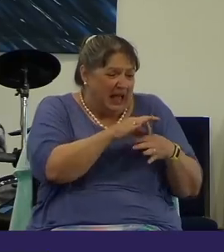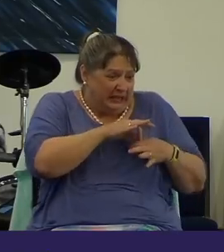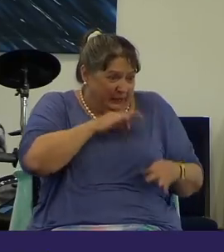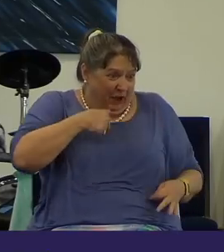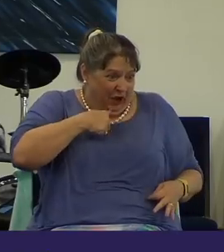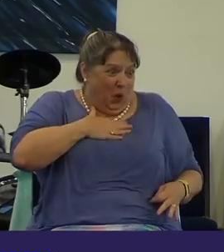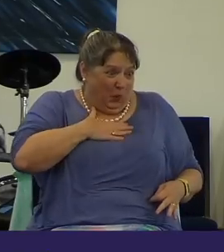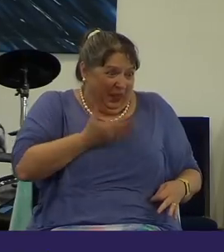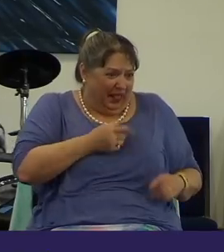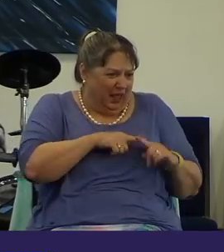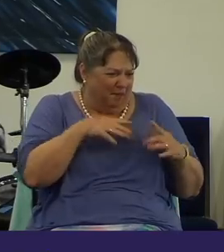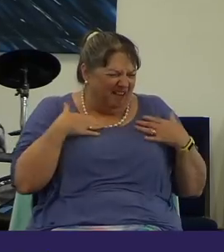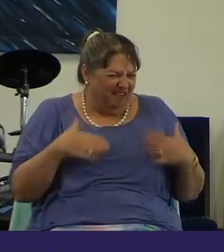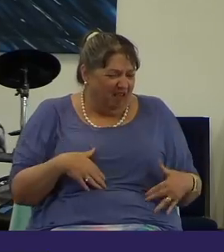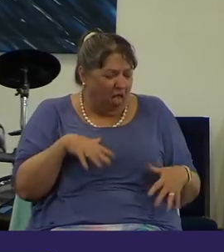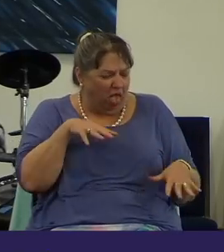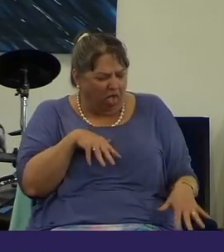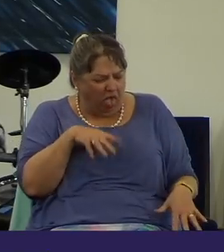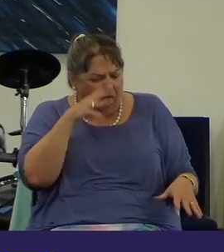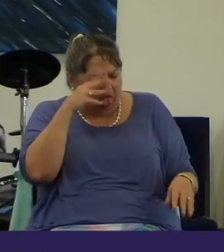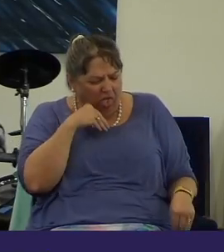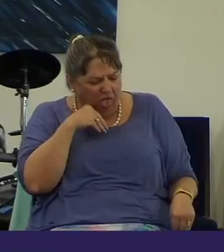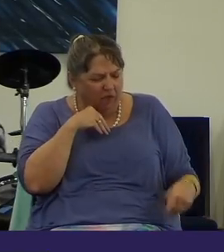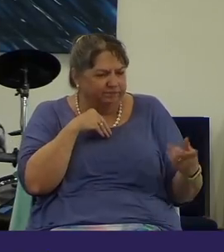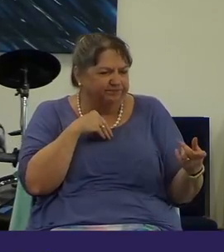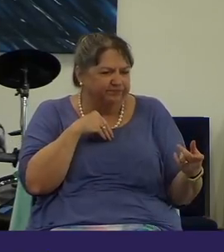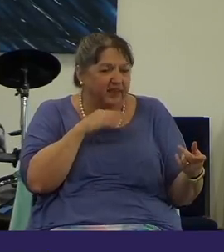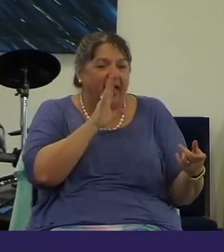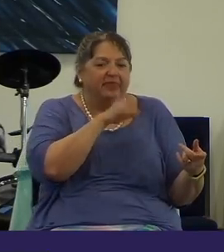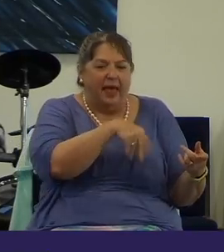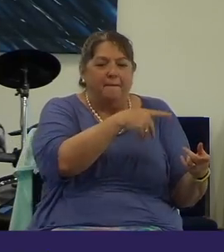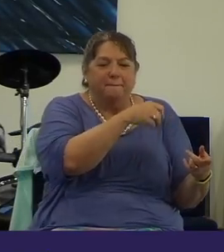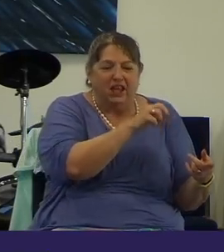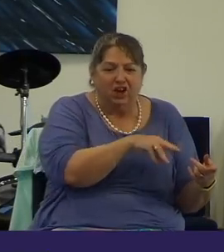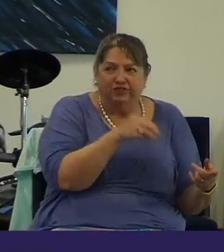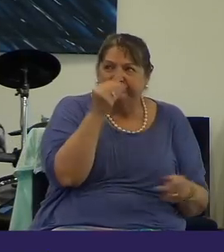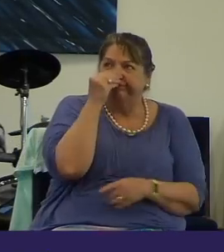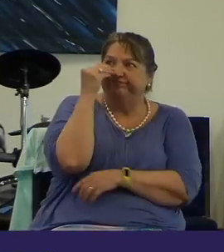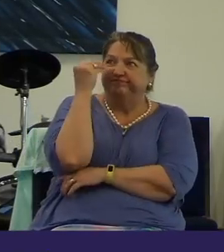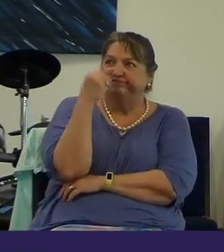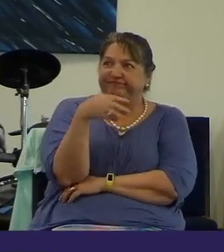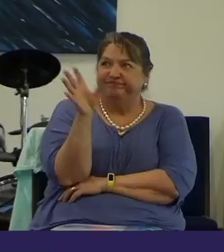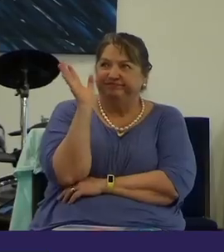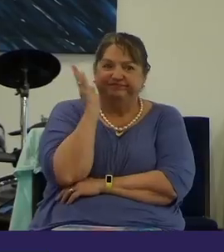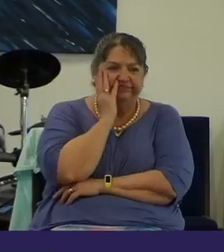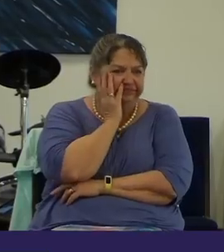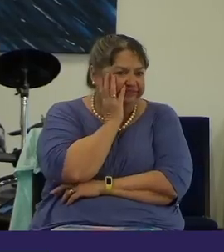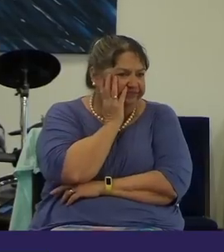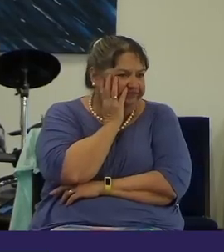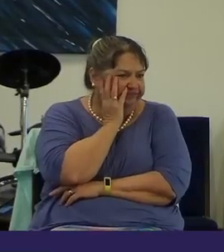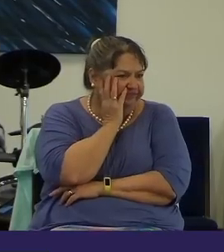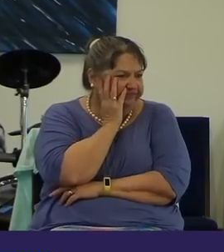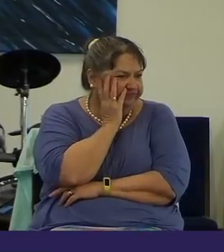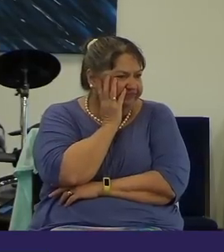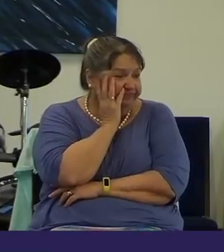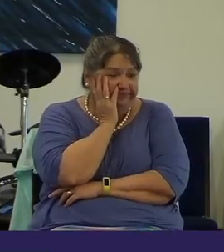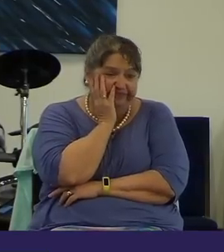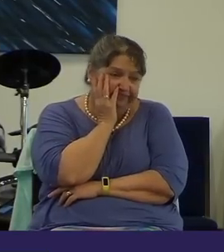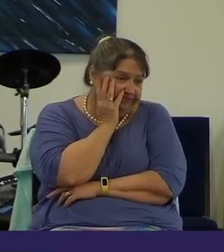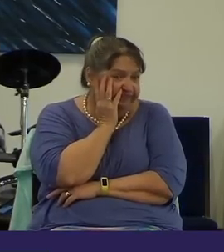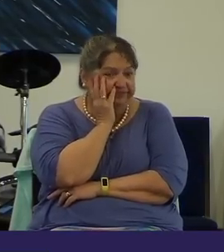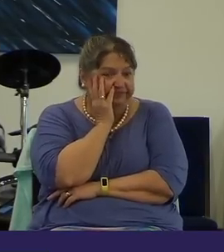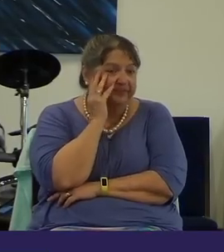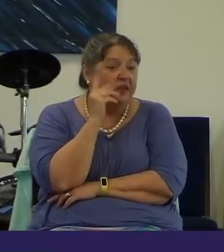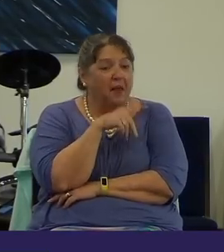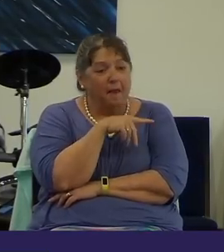And it was that same Peter who did not listen to what Jesus was saying. It's that same Peter who, though he read his word for